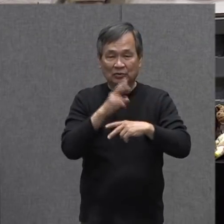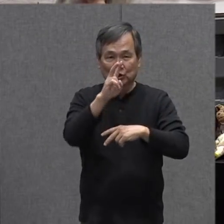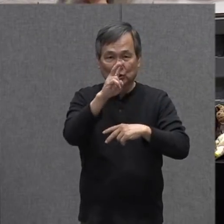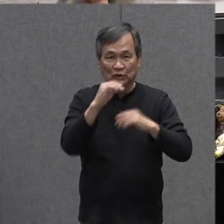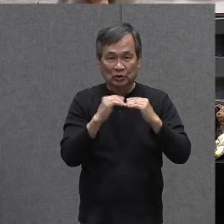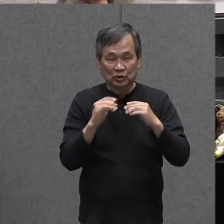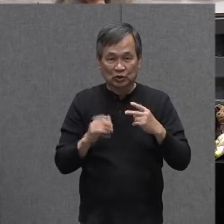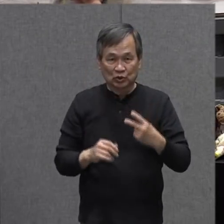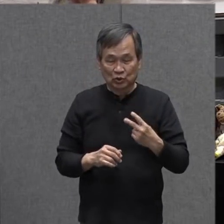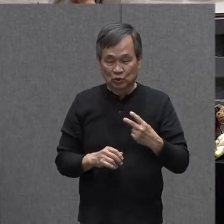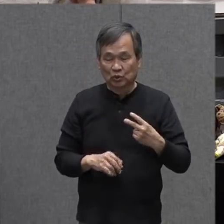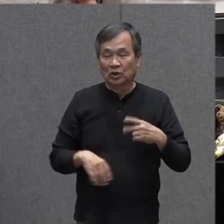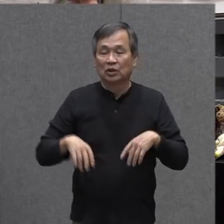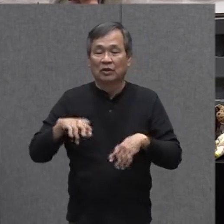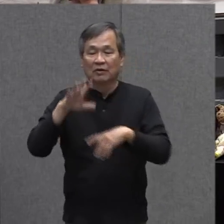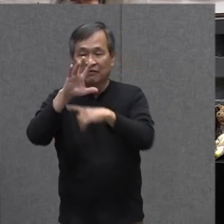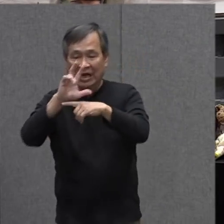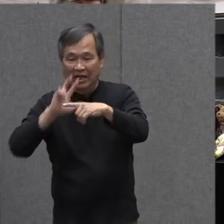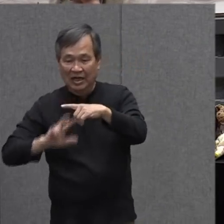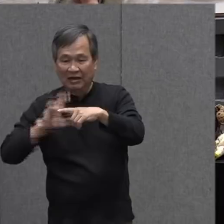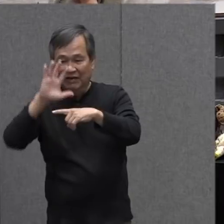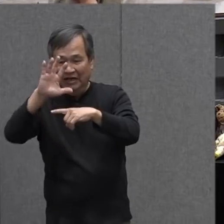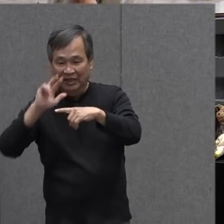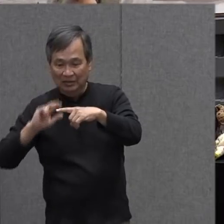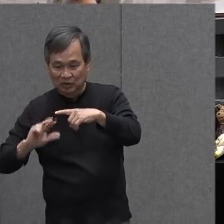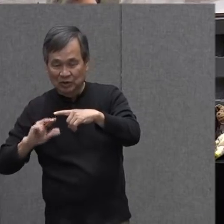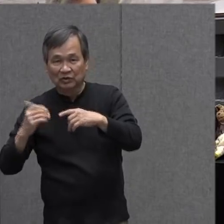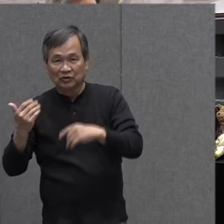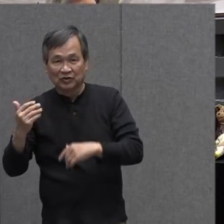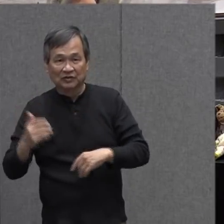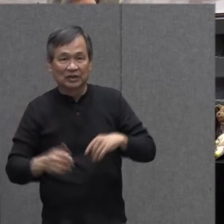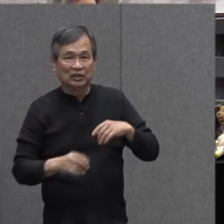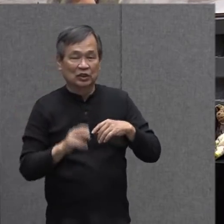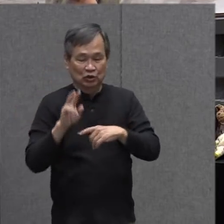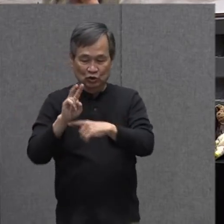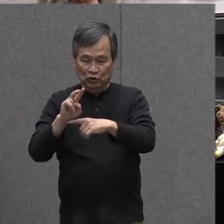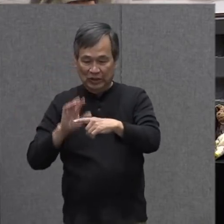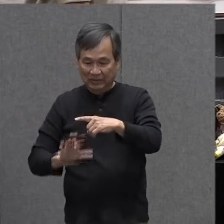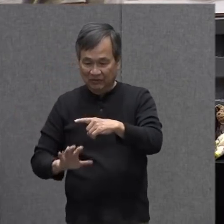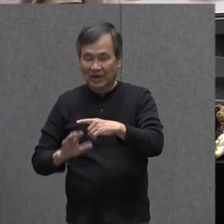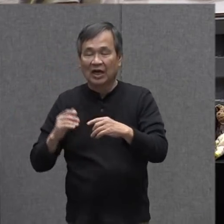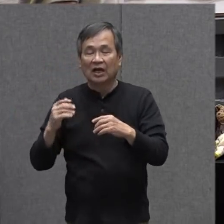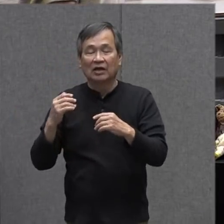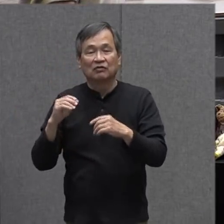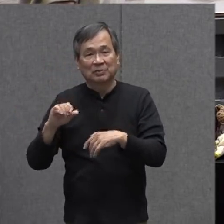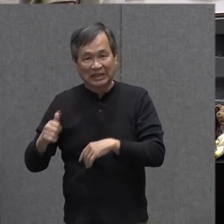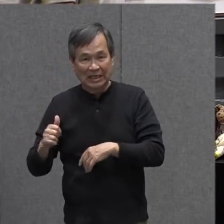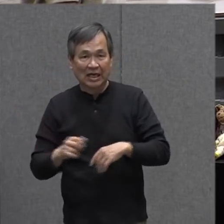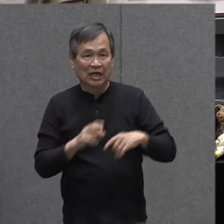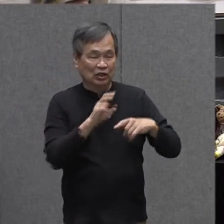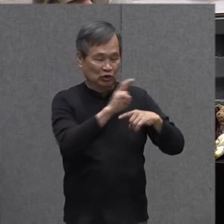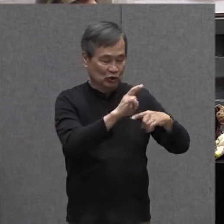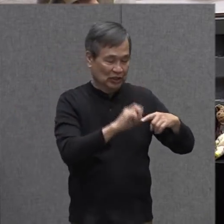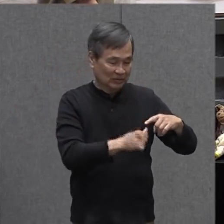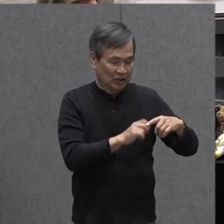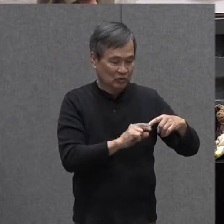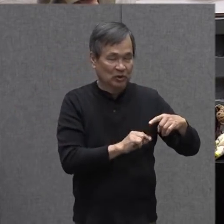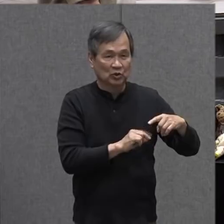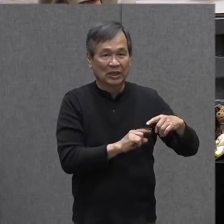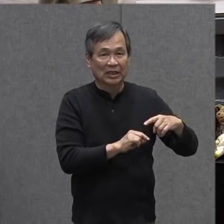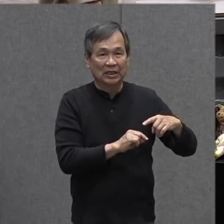a 1/2. I'm going to stand right here. We have 5/3. We have